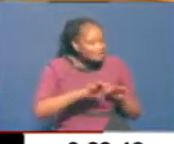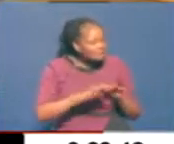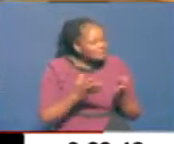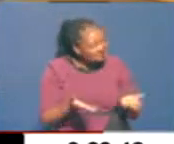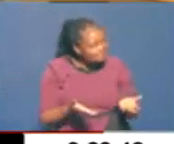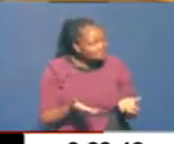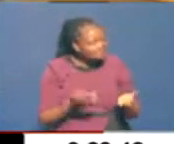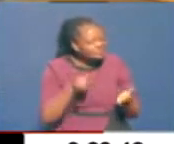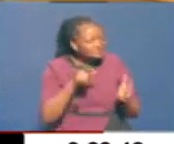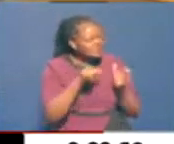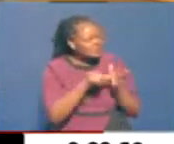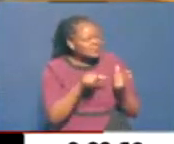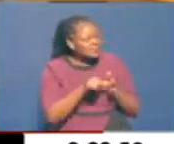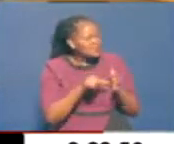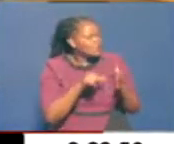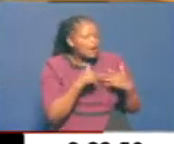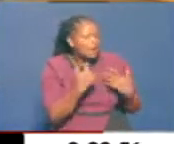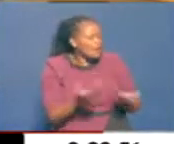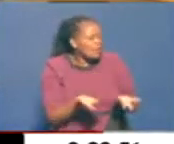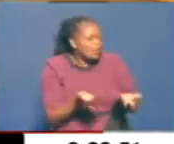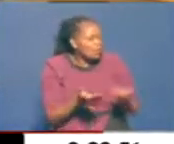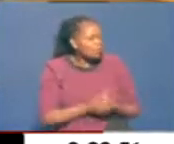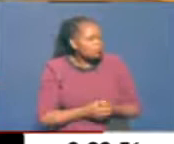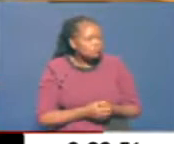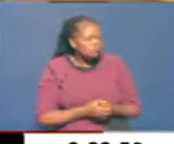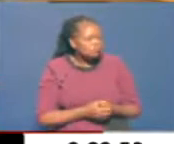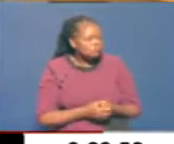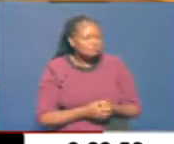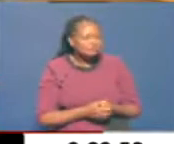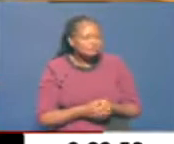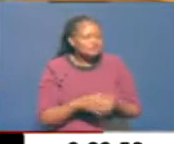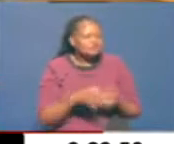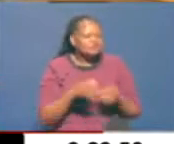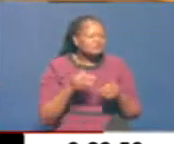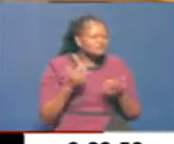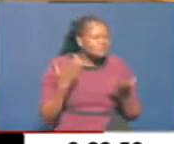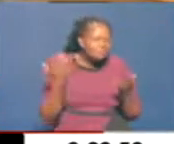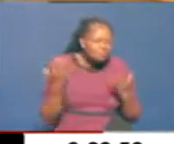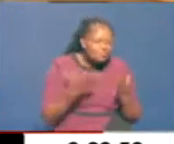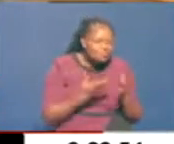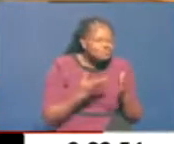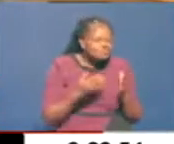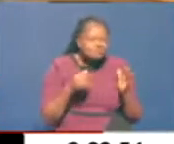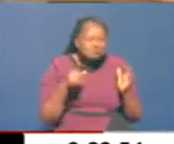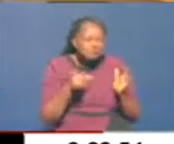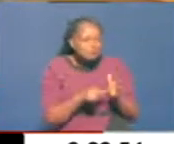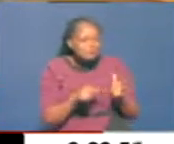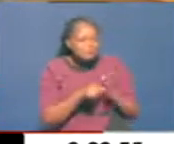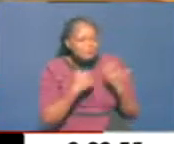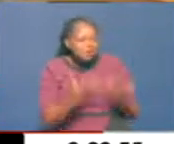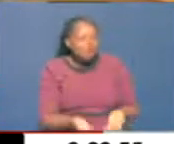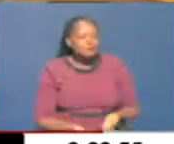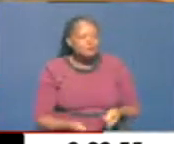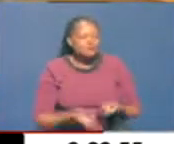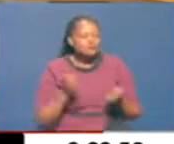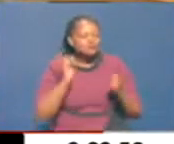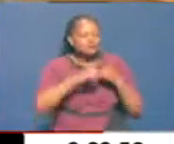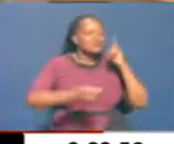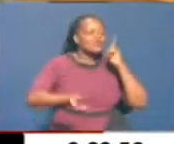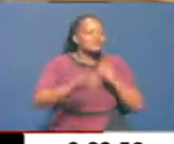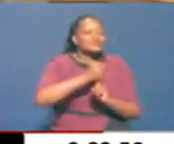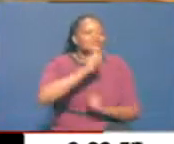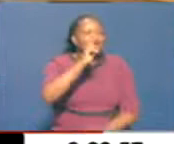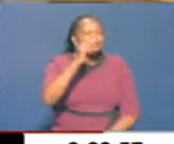problem, is COVID-19? How much of a distraction has it caused as far as attainment of universal health coverage is concerned?